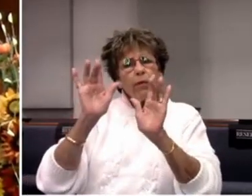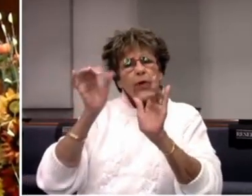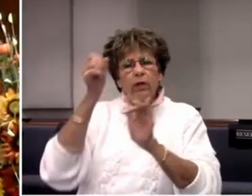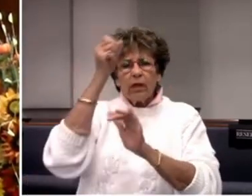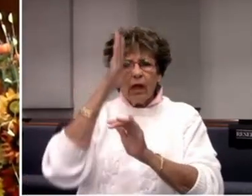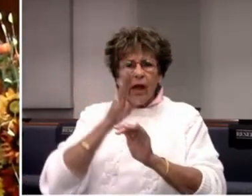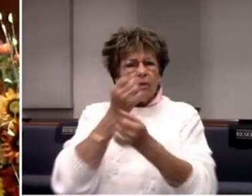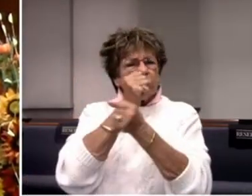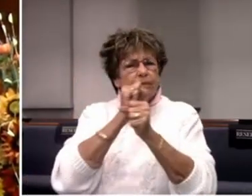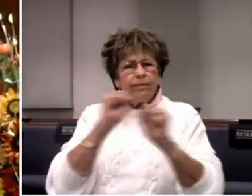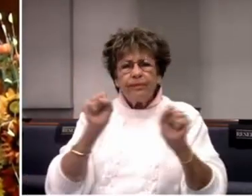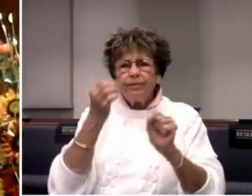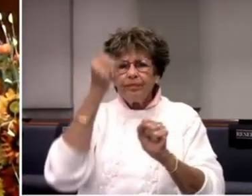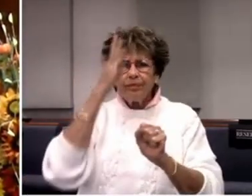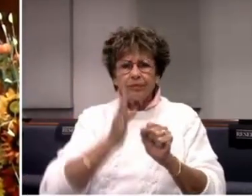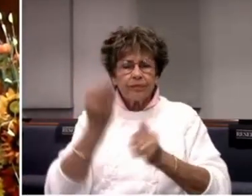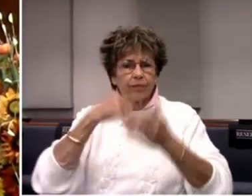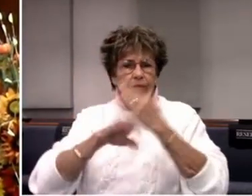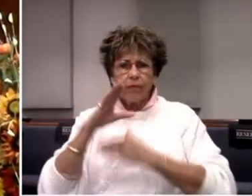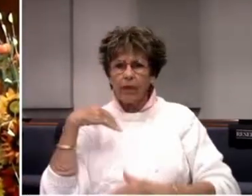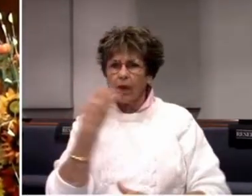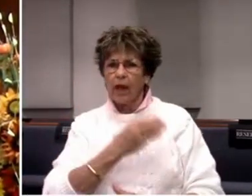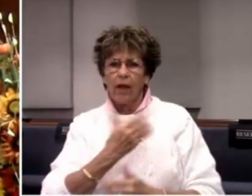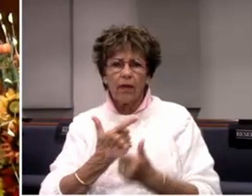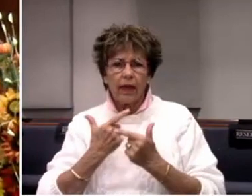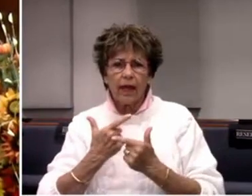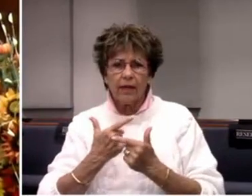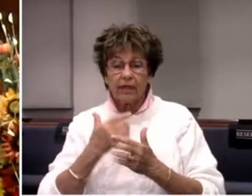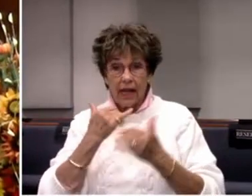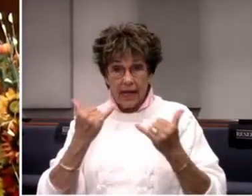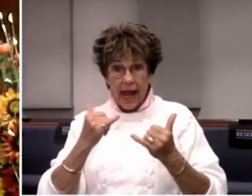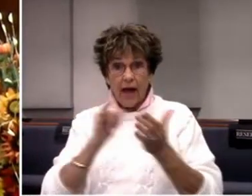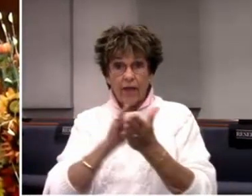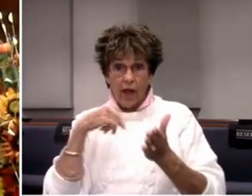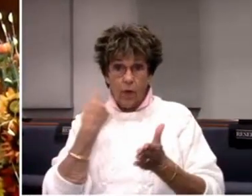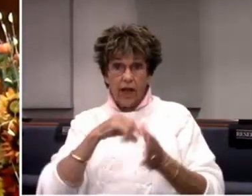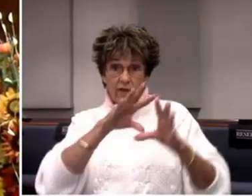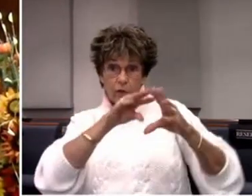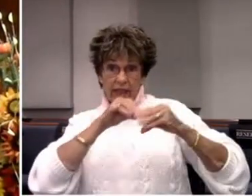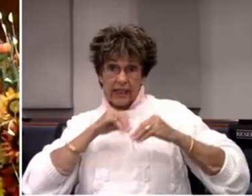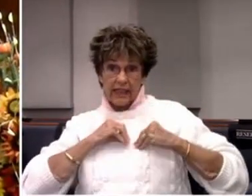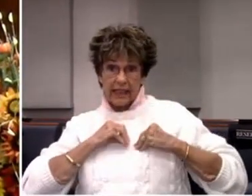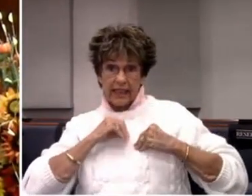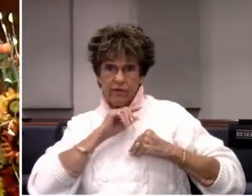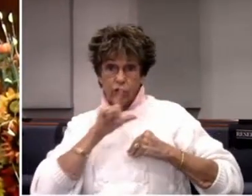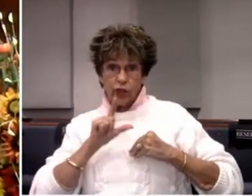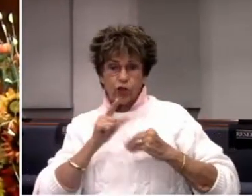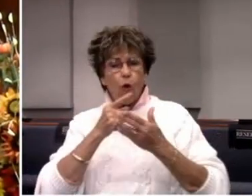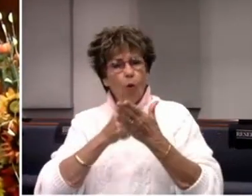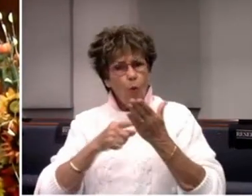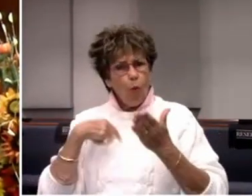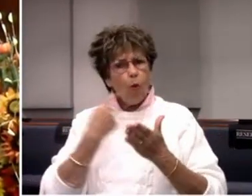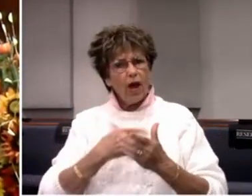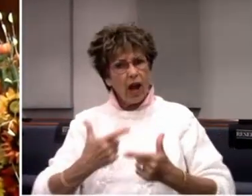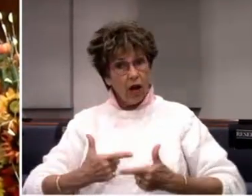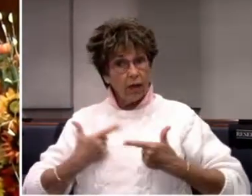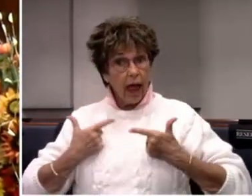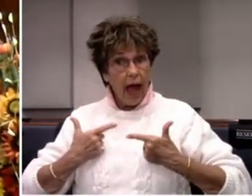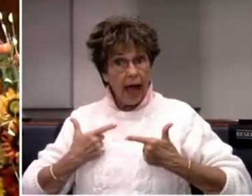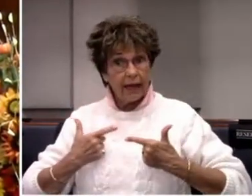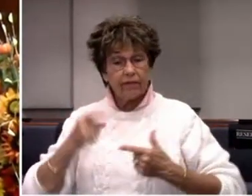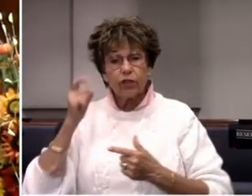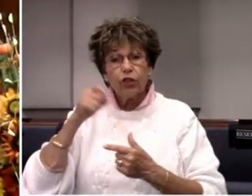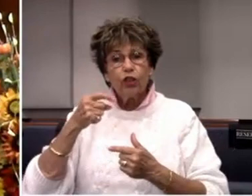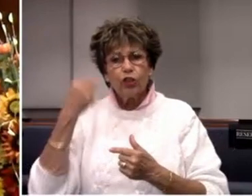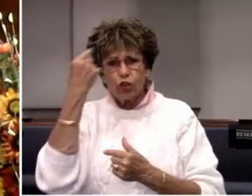salvation of God in our life. Now that we have received the Lord, what our lives are to look like. And it's been just a wonderful